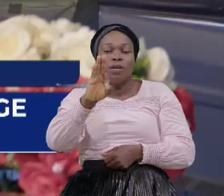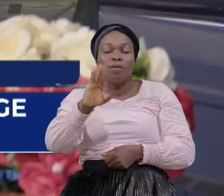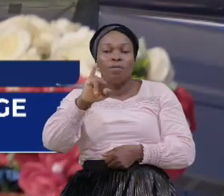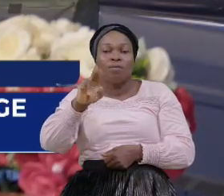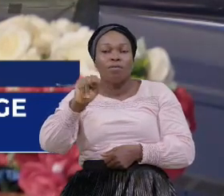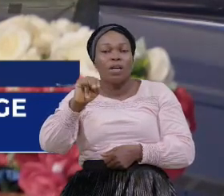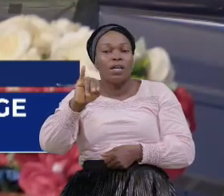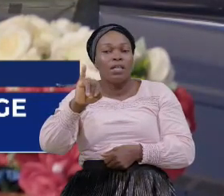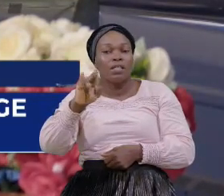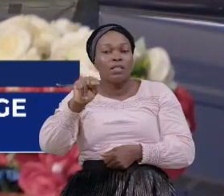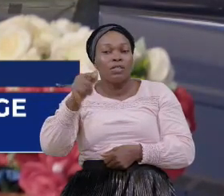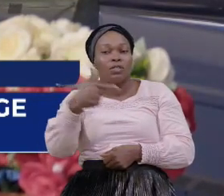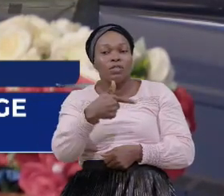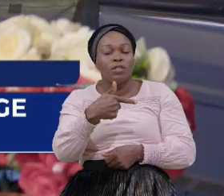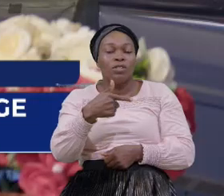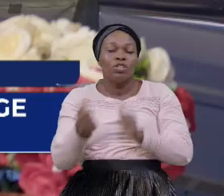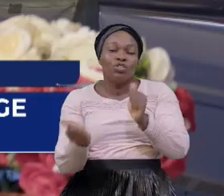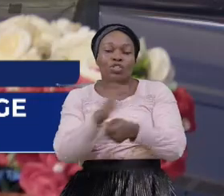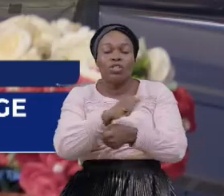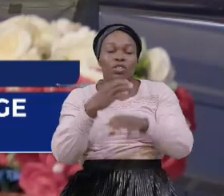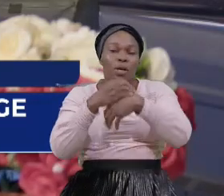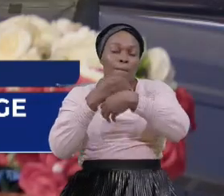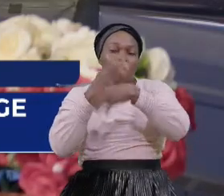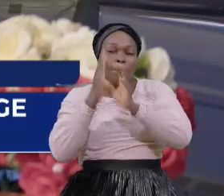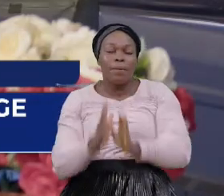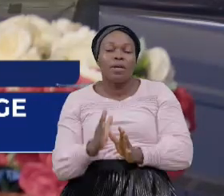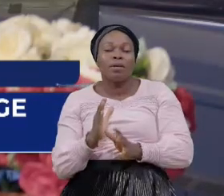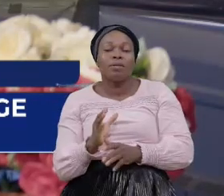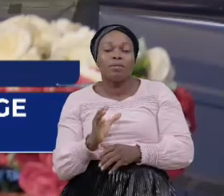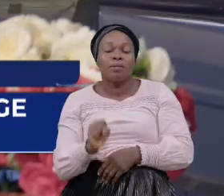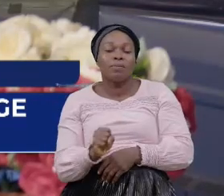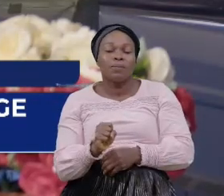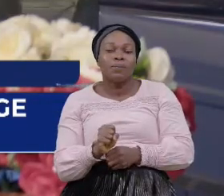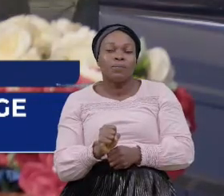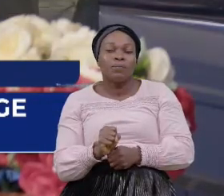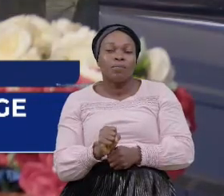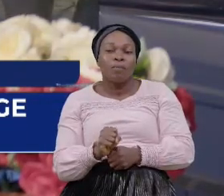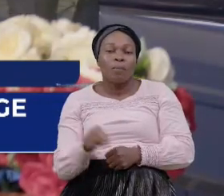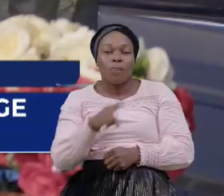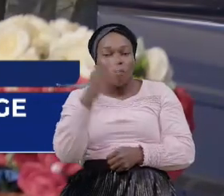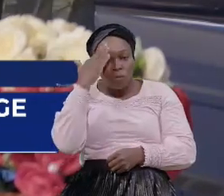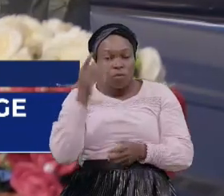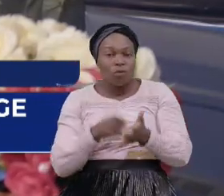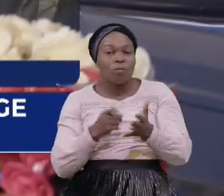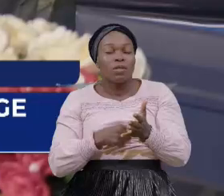we're worn out, we're having burnout. And because of the burnout, we cannot even